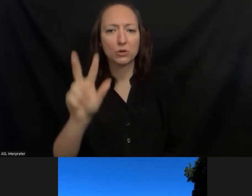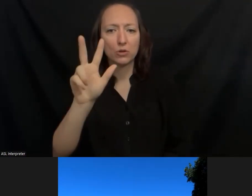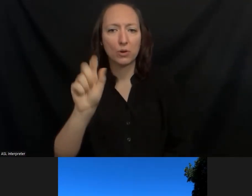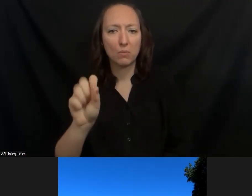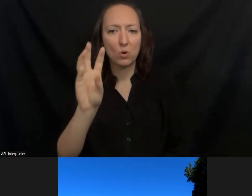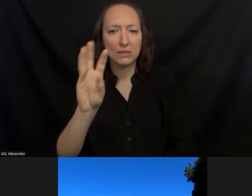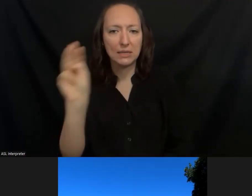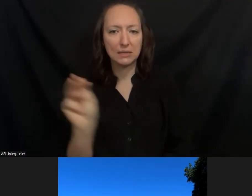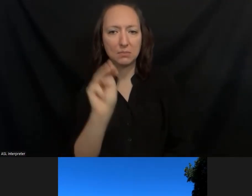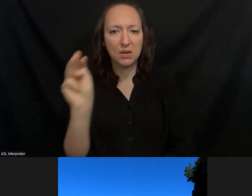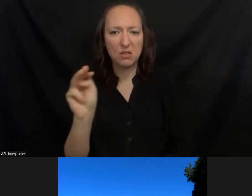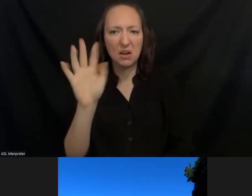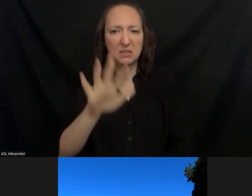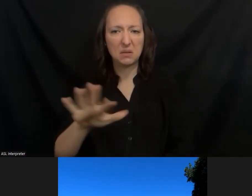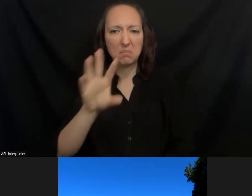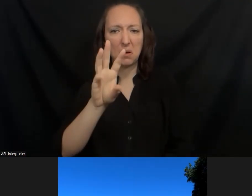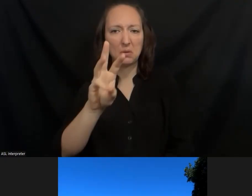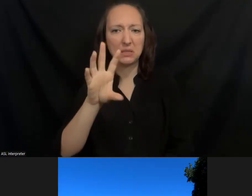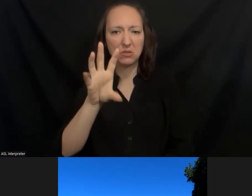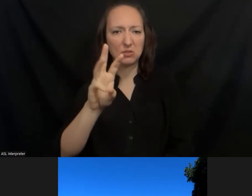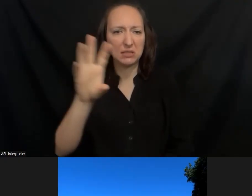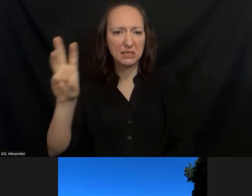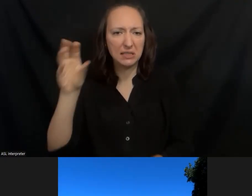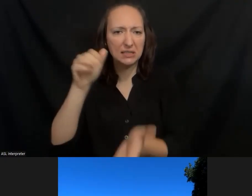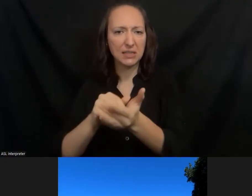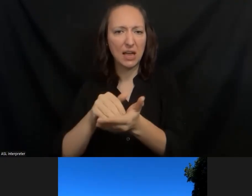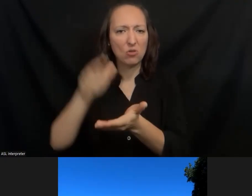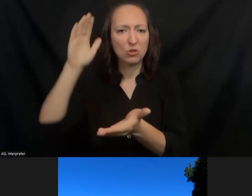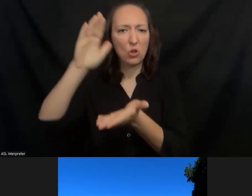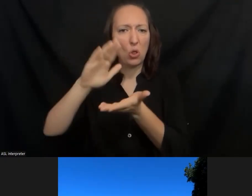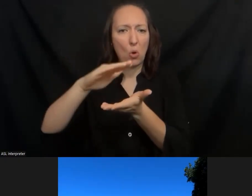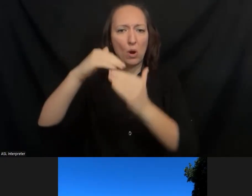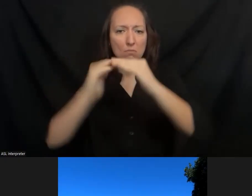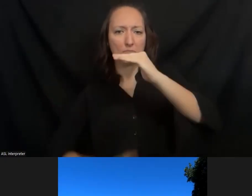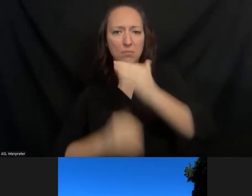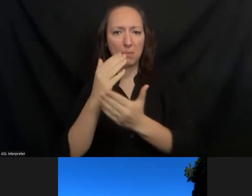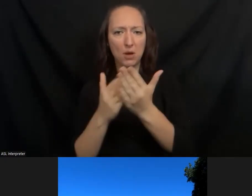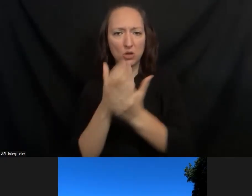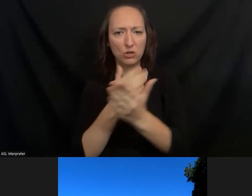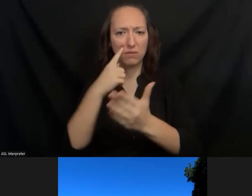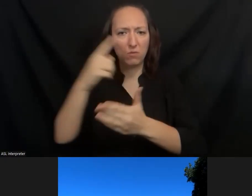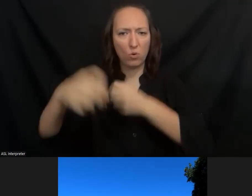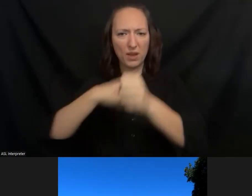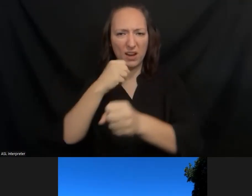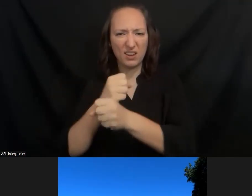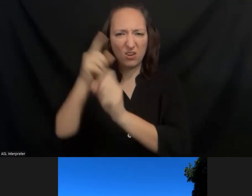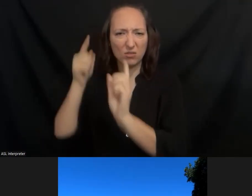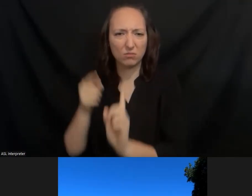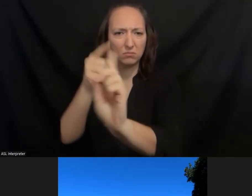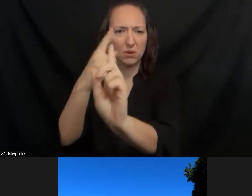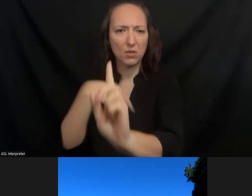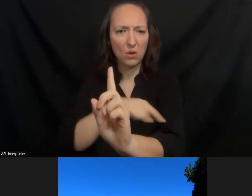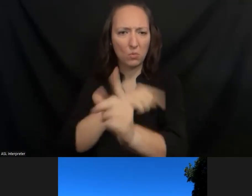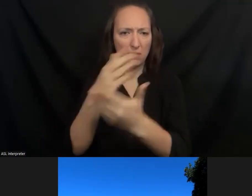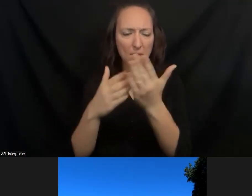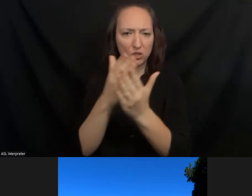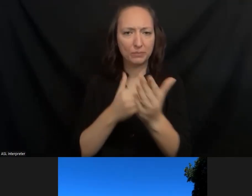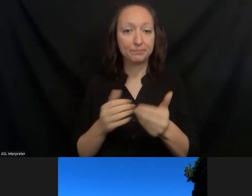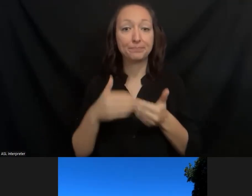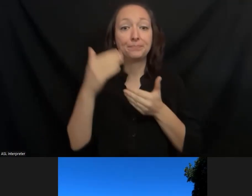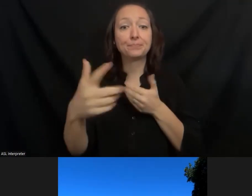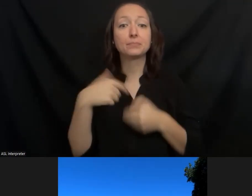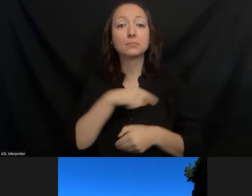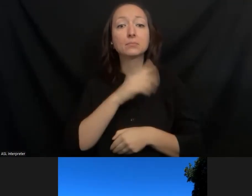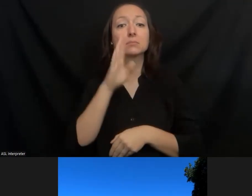Next, I want to make the board aware of an award we recently received the Distinguished Budget Award by the Government Finance